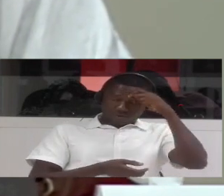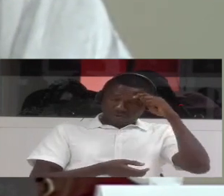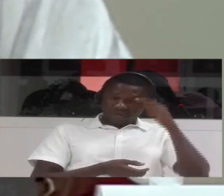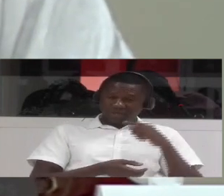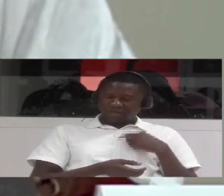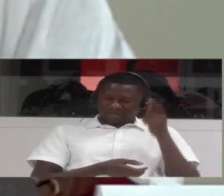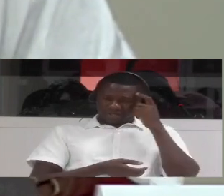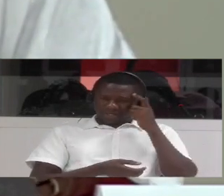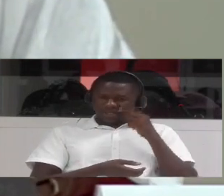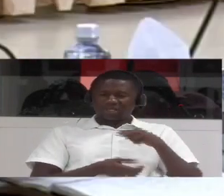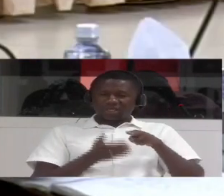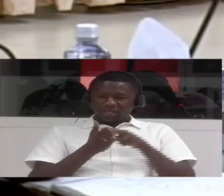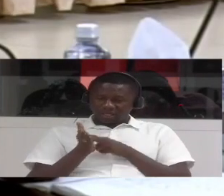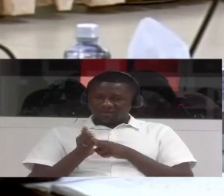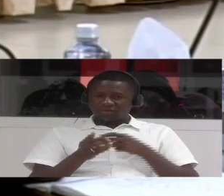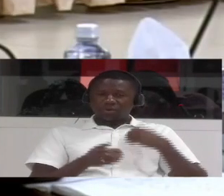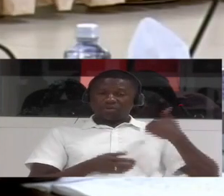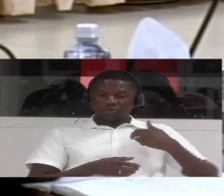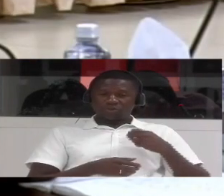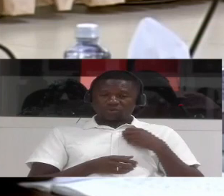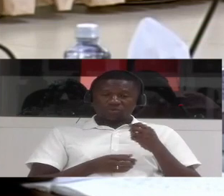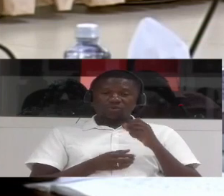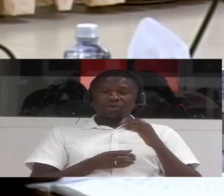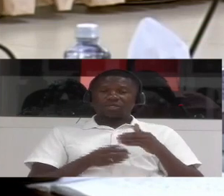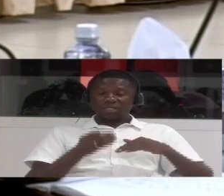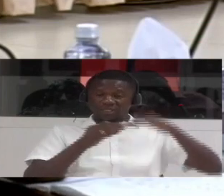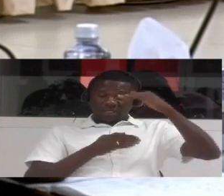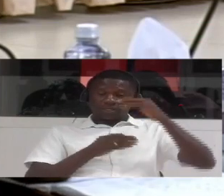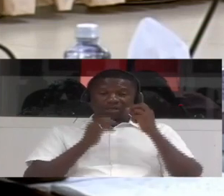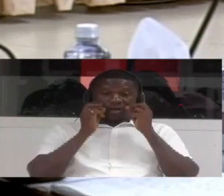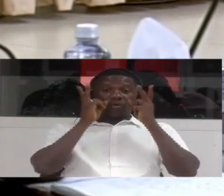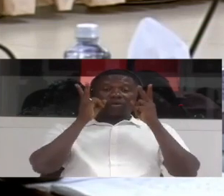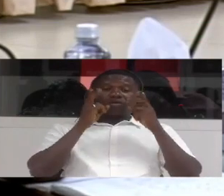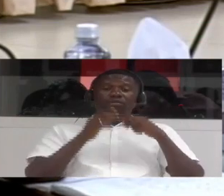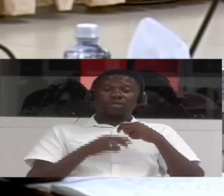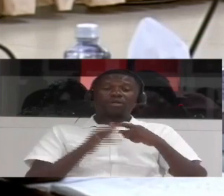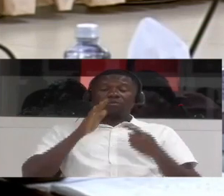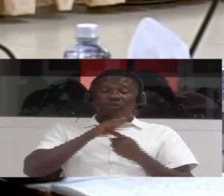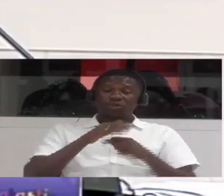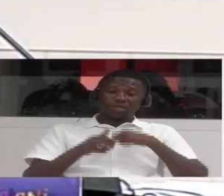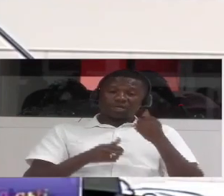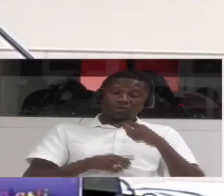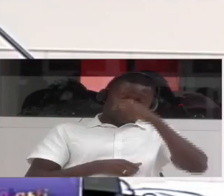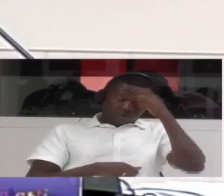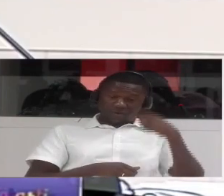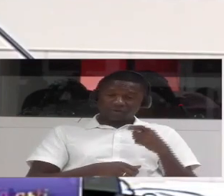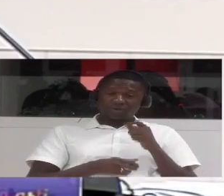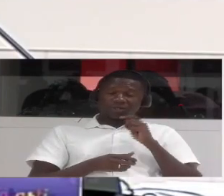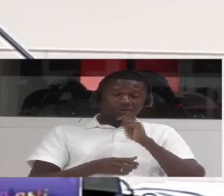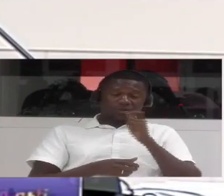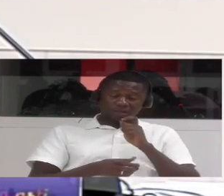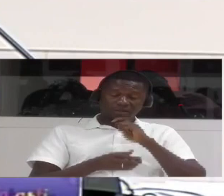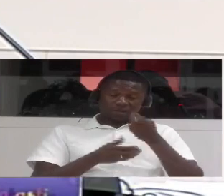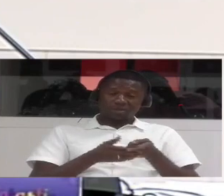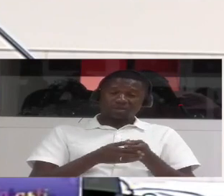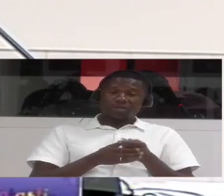need for people to increase awareness on the importance and the role of journalists, one. Also, it is going to help